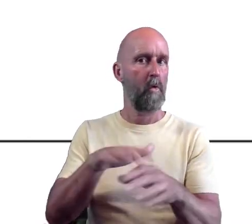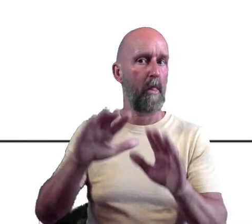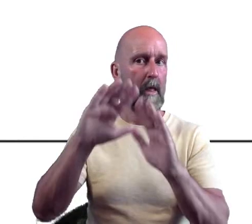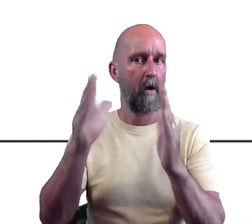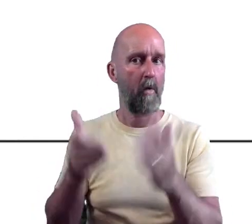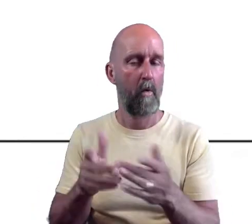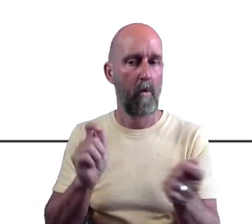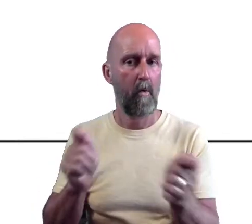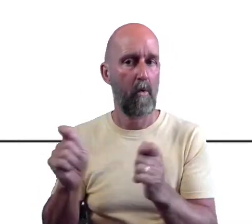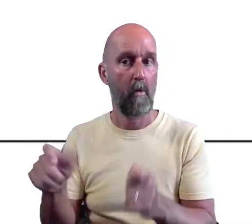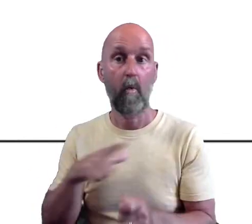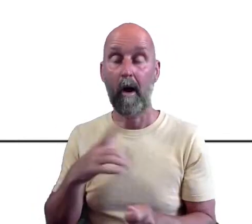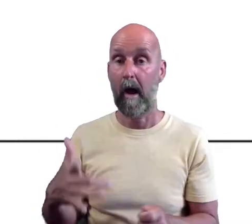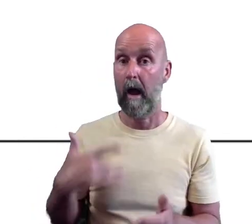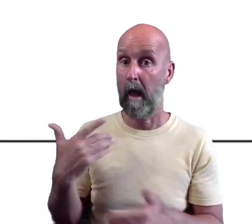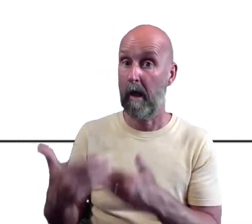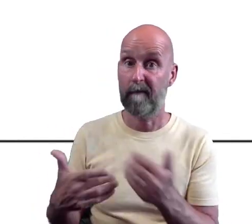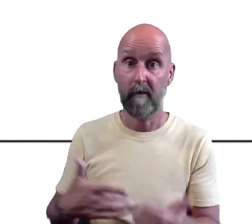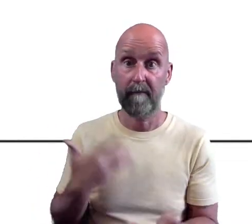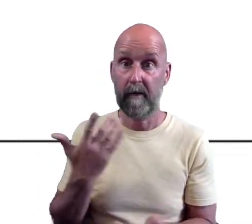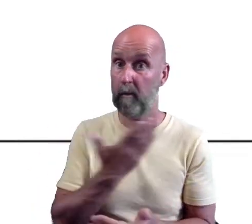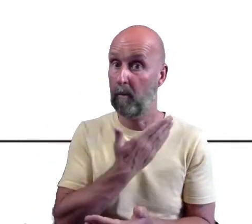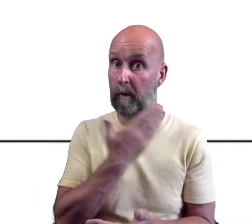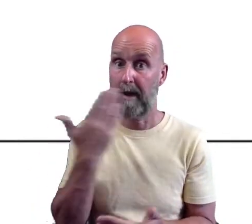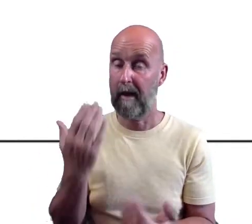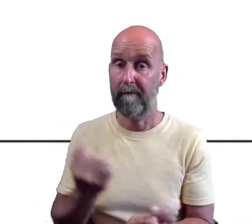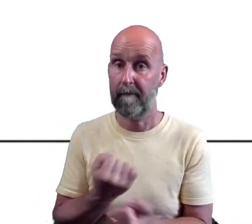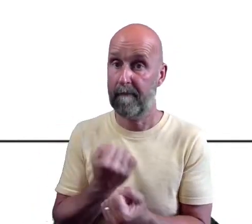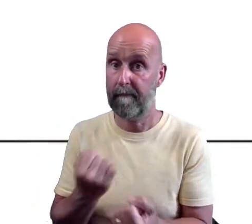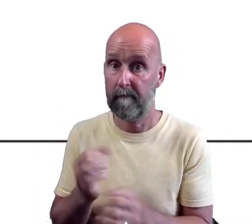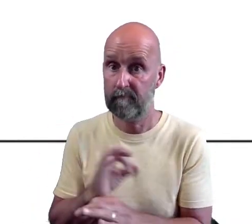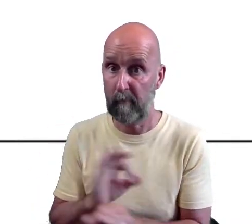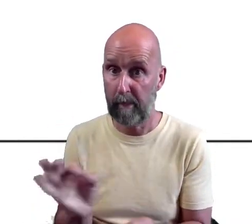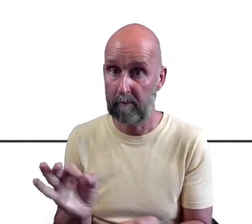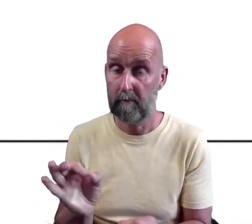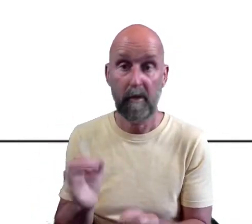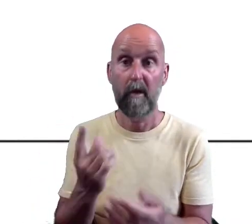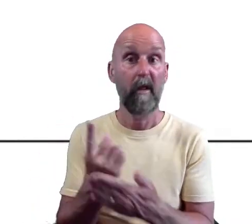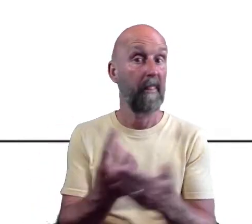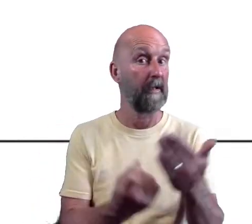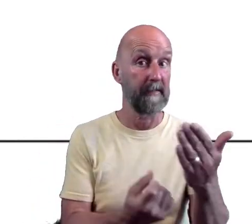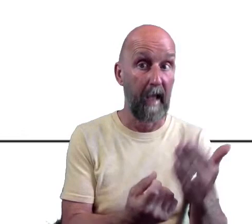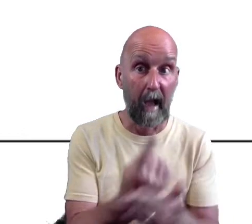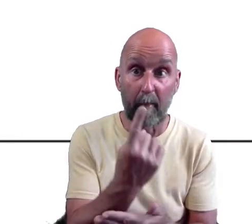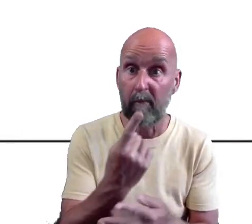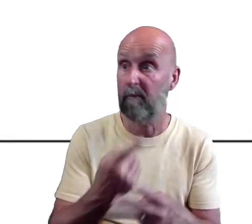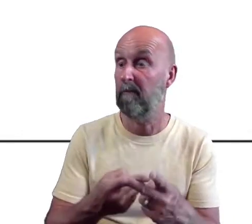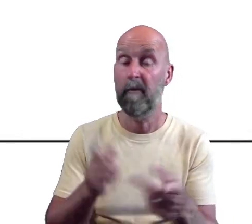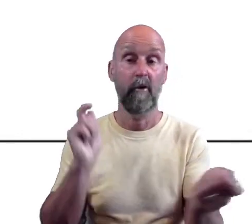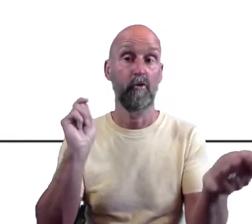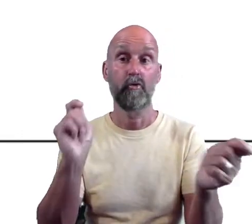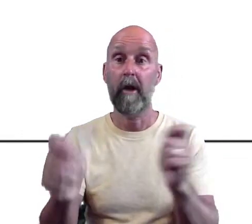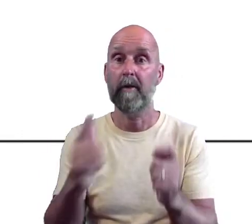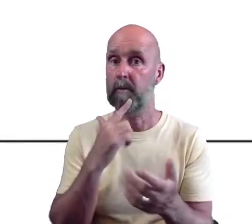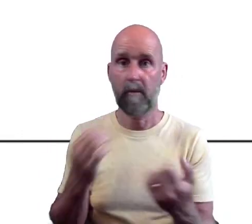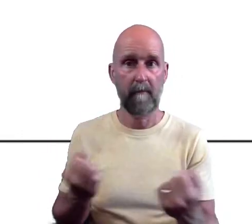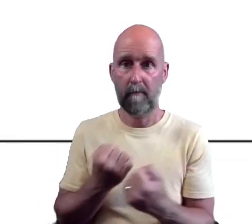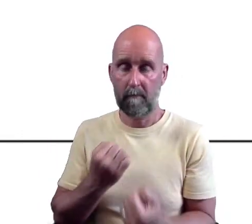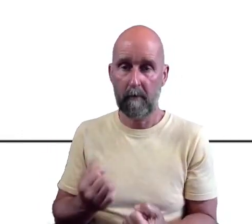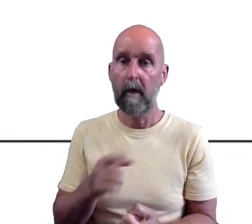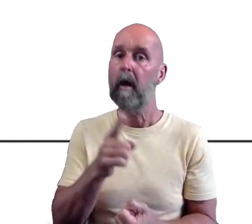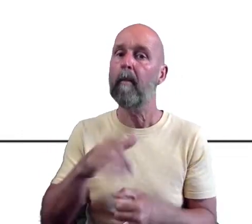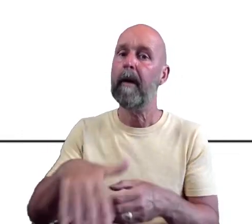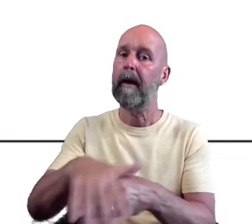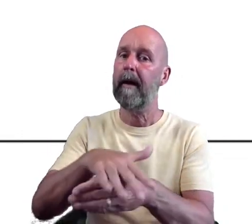of our lives where we feel like we don't have any agency, where unexpected things happen or things change. But games present scenarios that are also